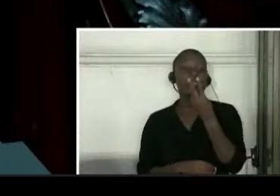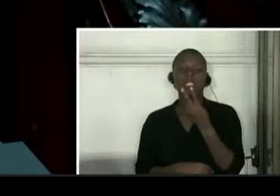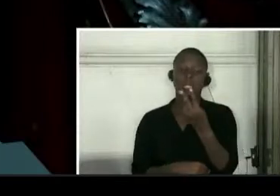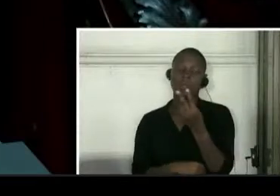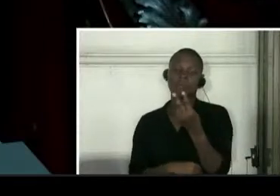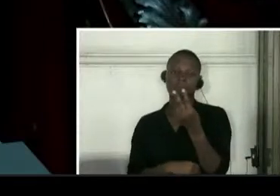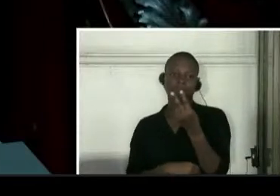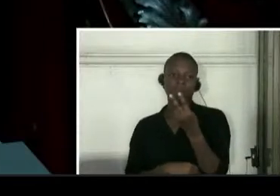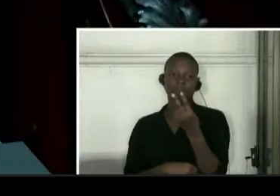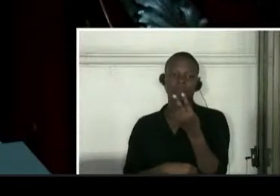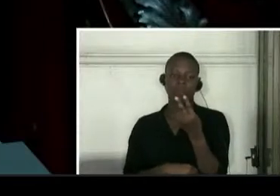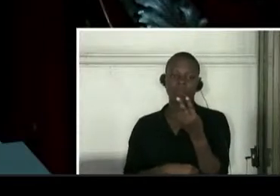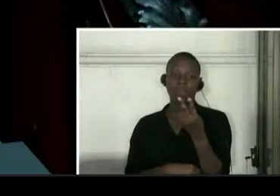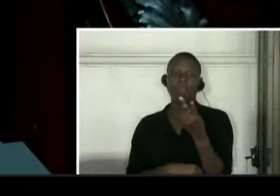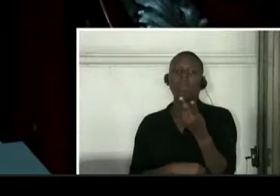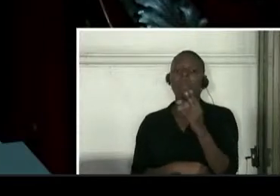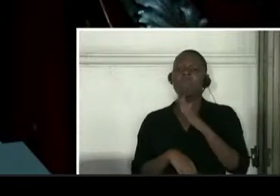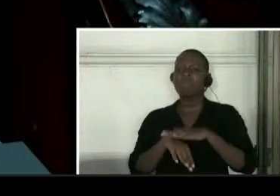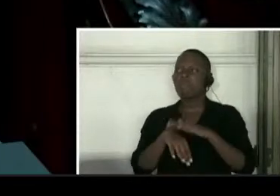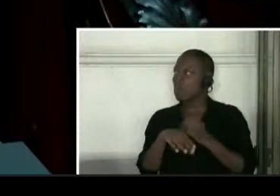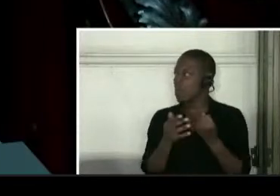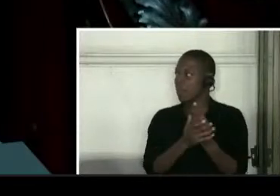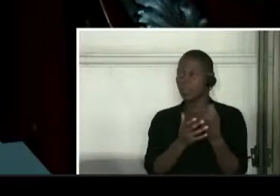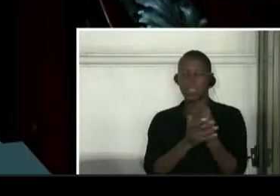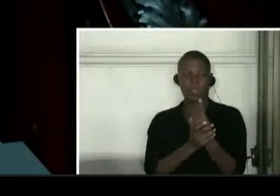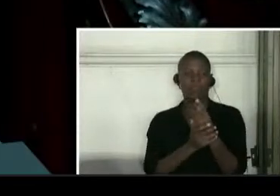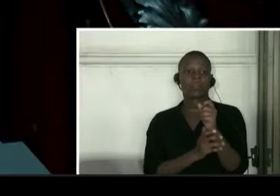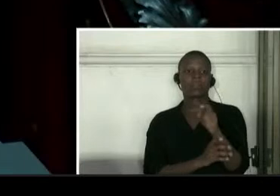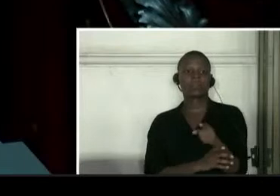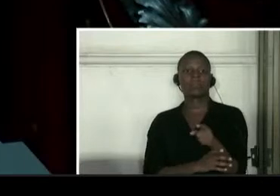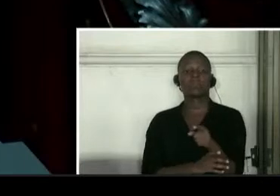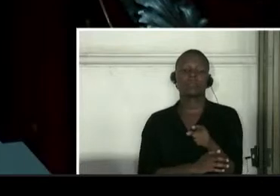developments envisioned by